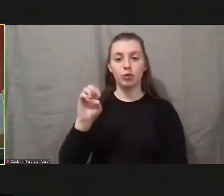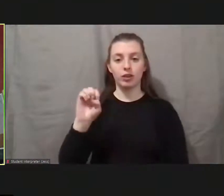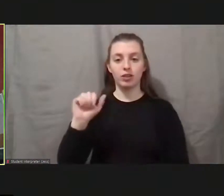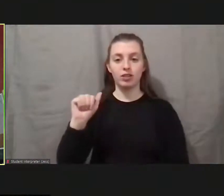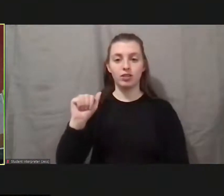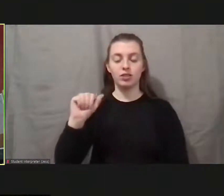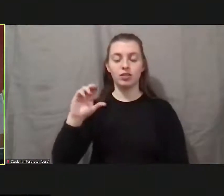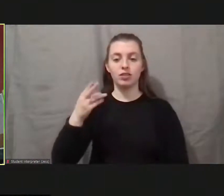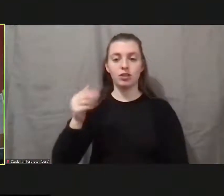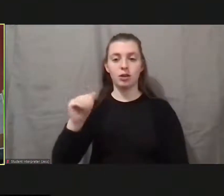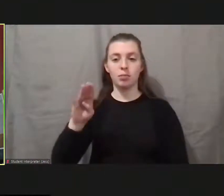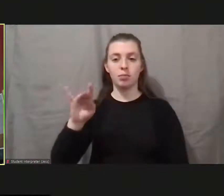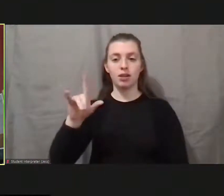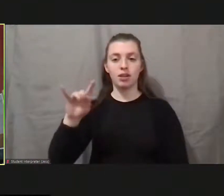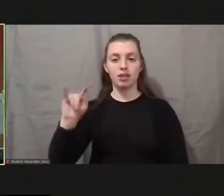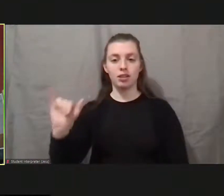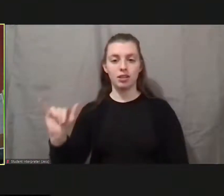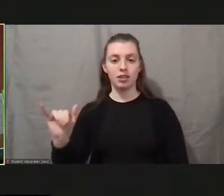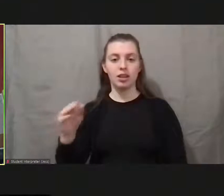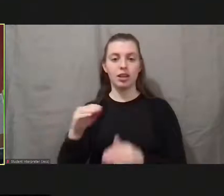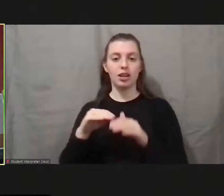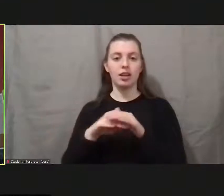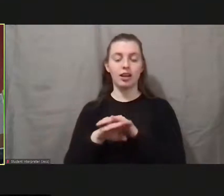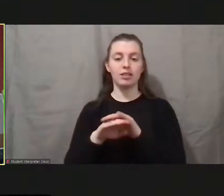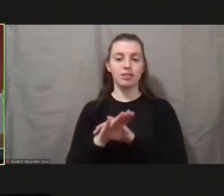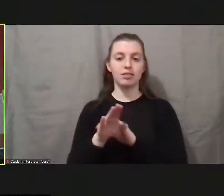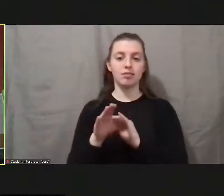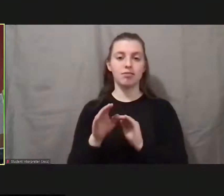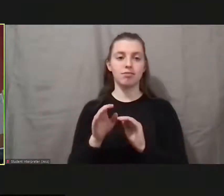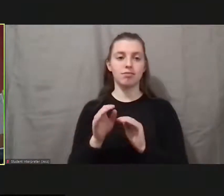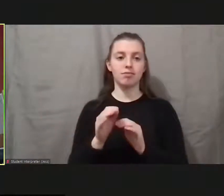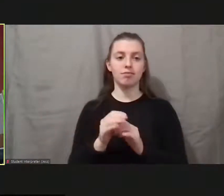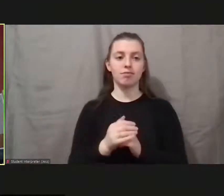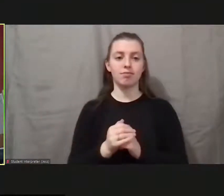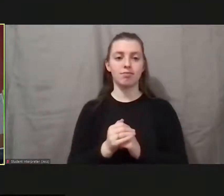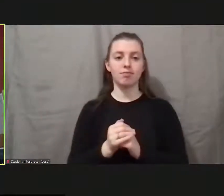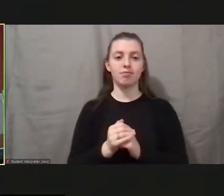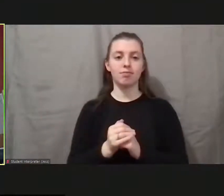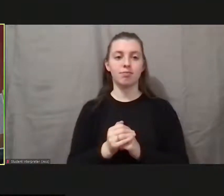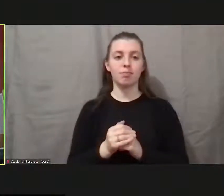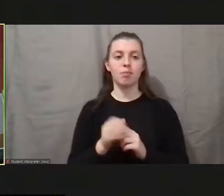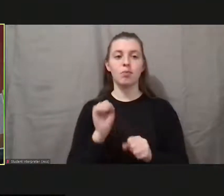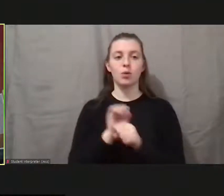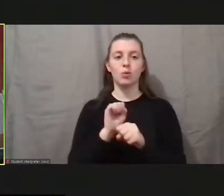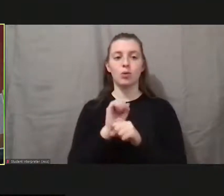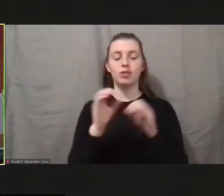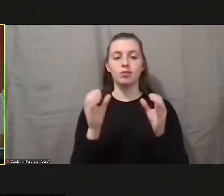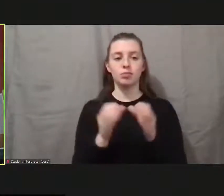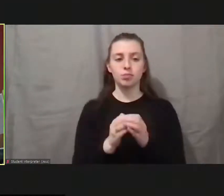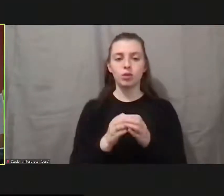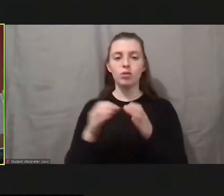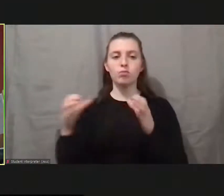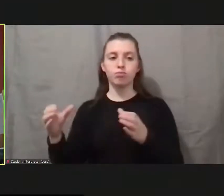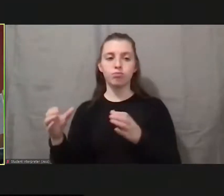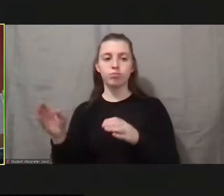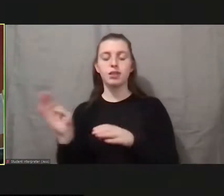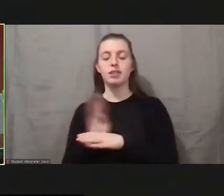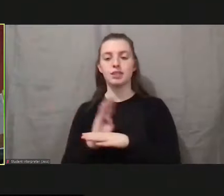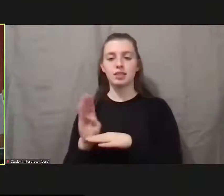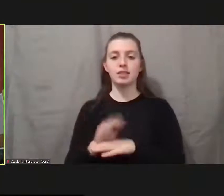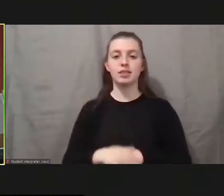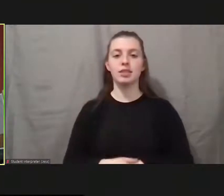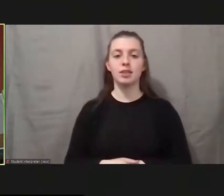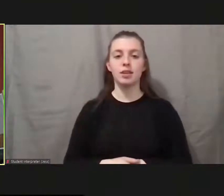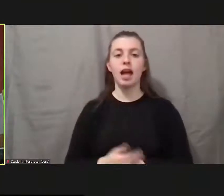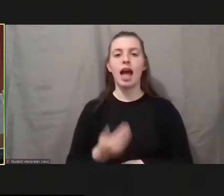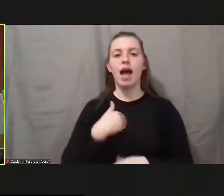with small to medium businesses and other organizations as they try to move through these expectations that are coming out, and as they're